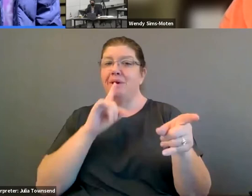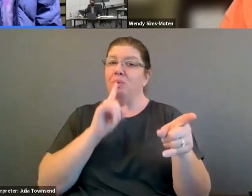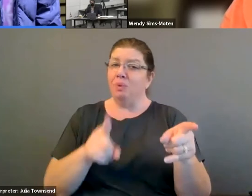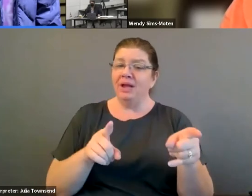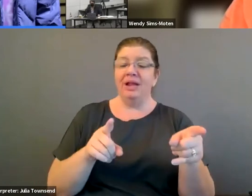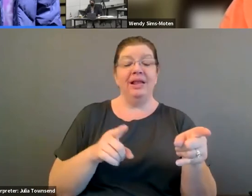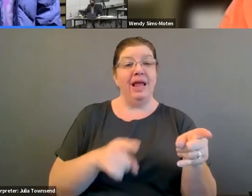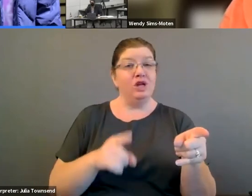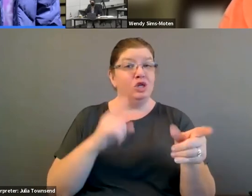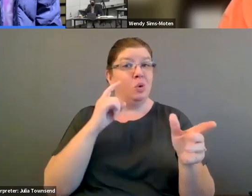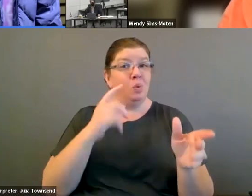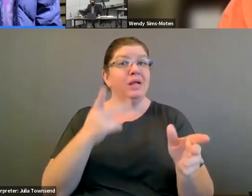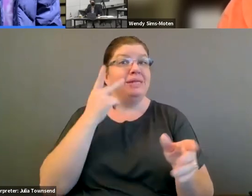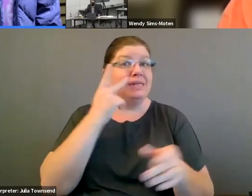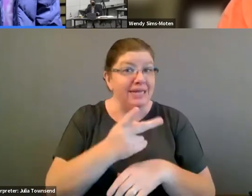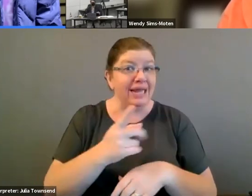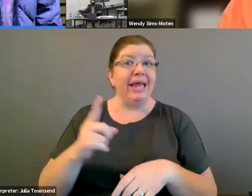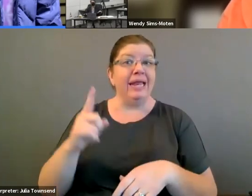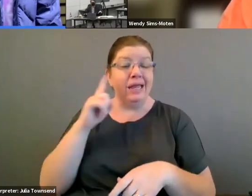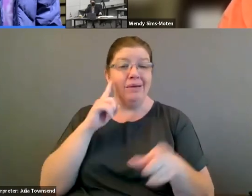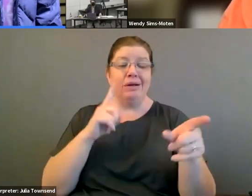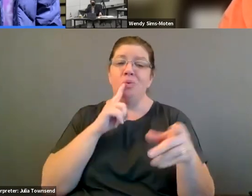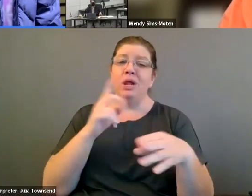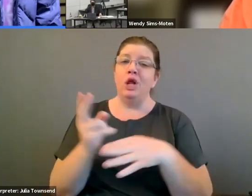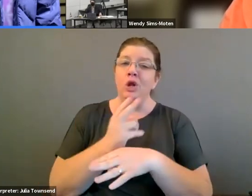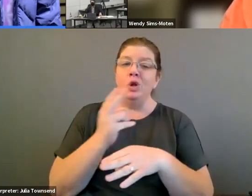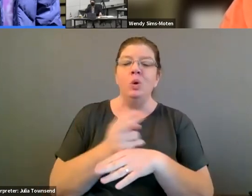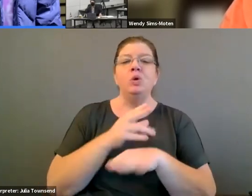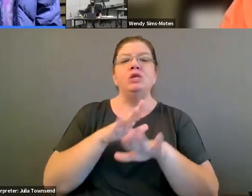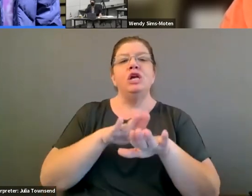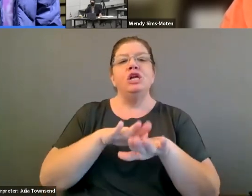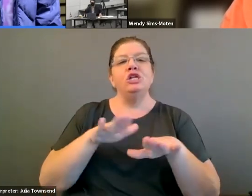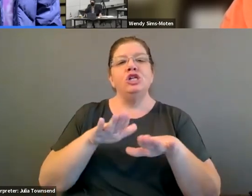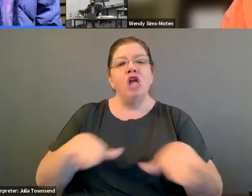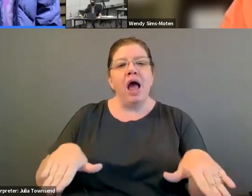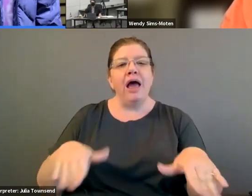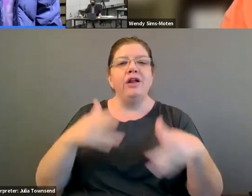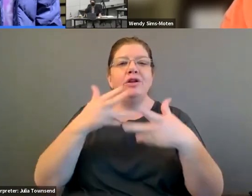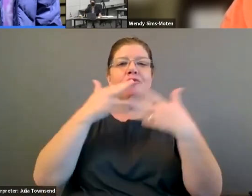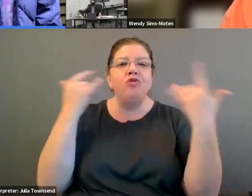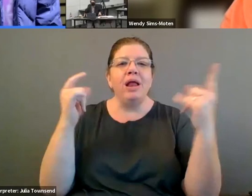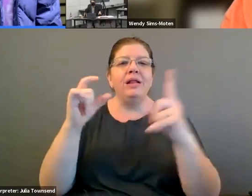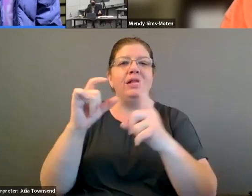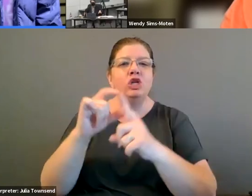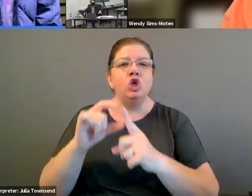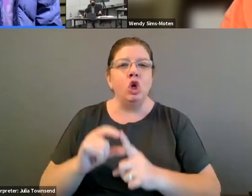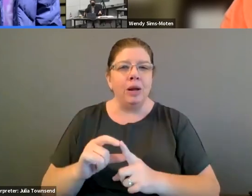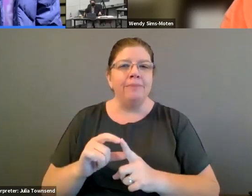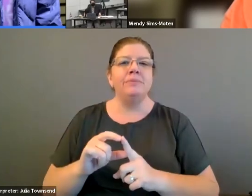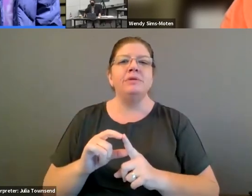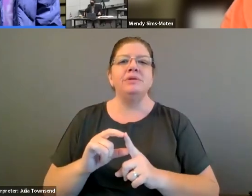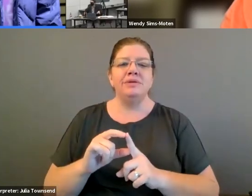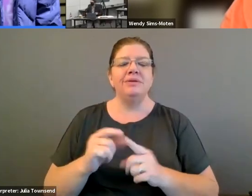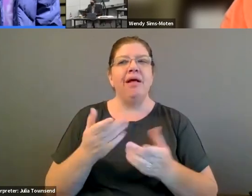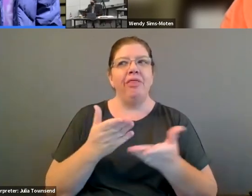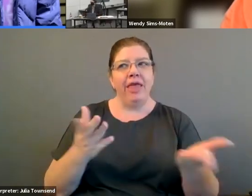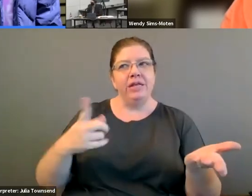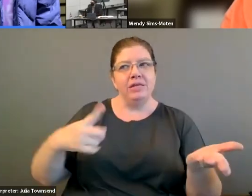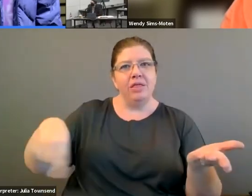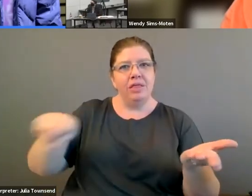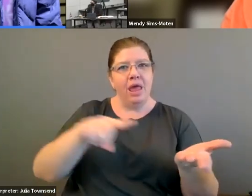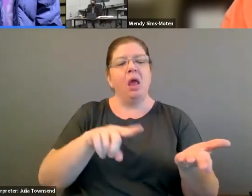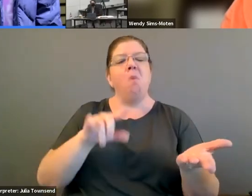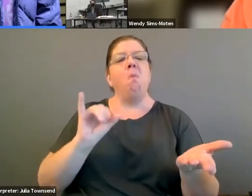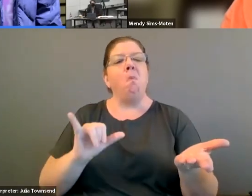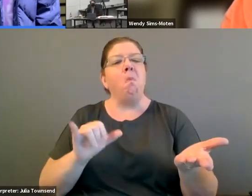you will hear and see, use very child-friendly terms, things that they